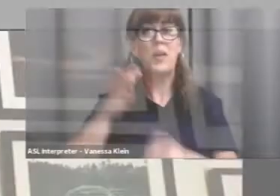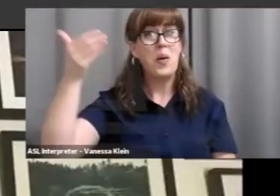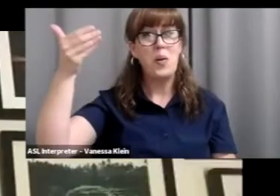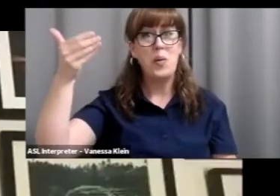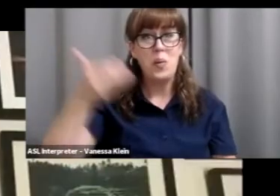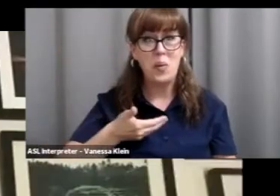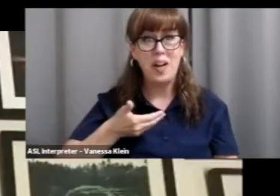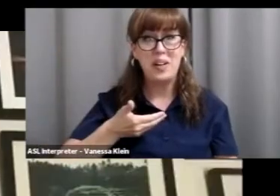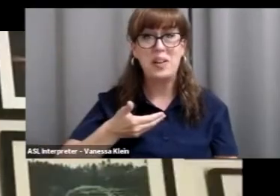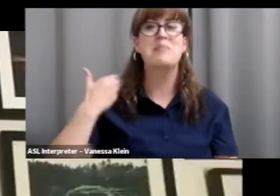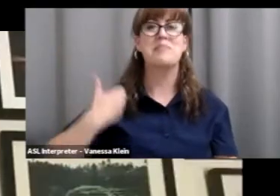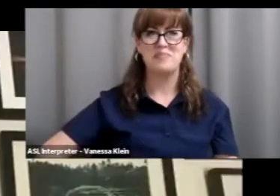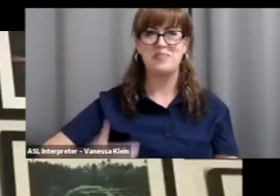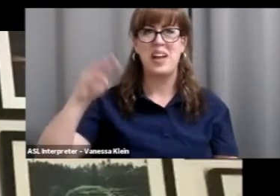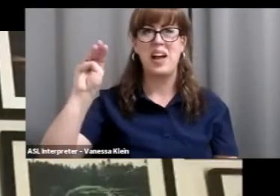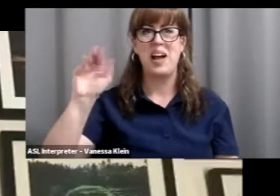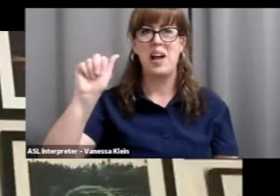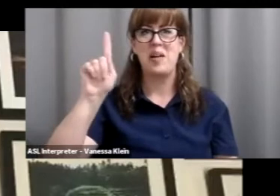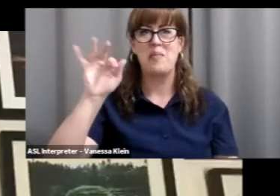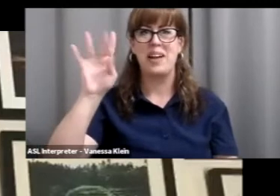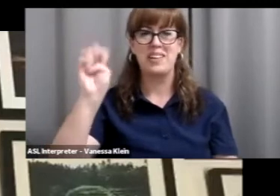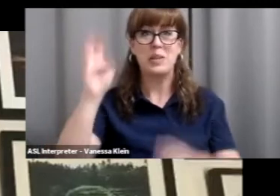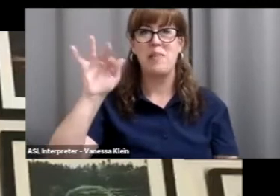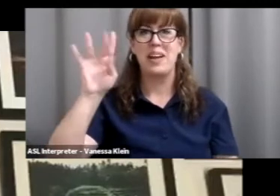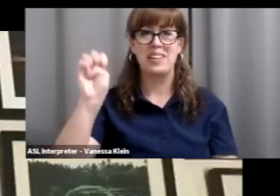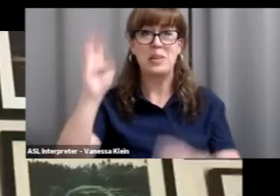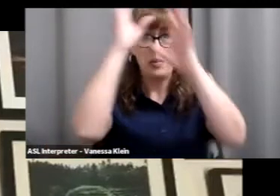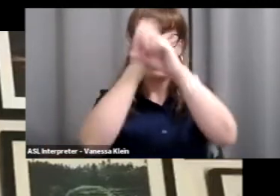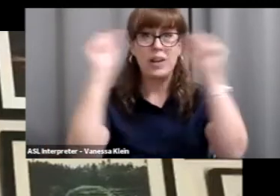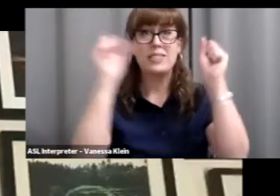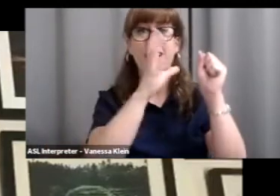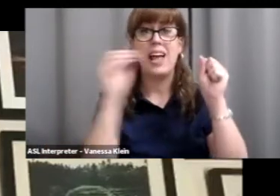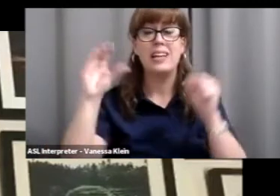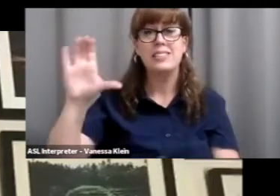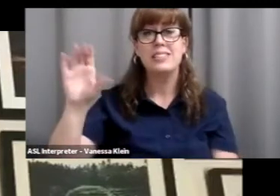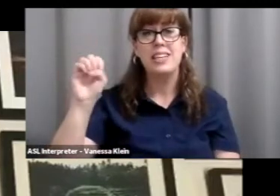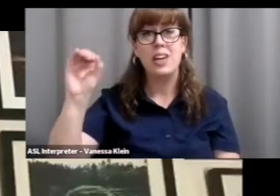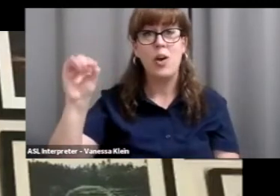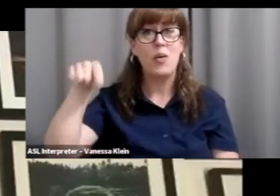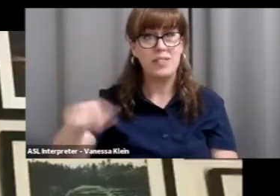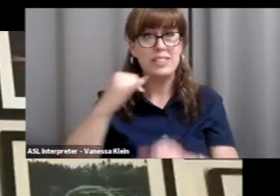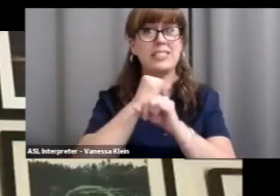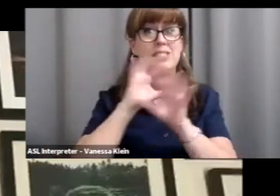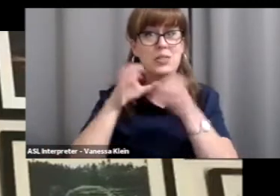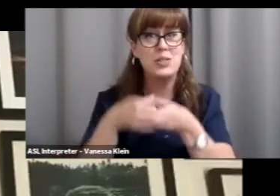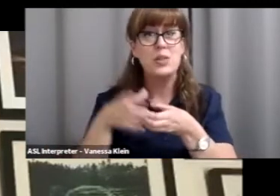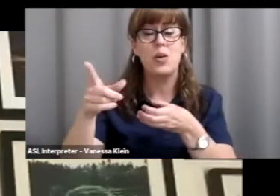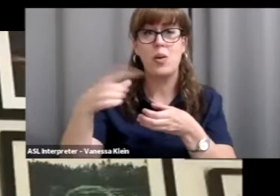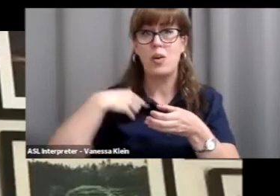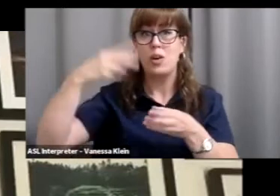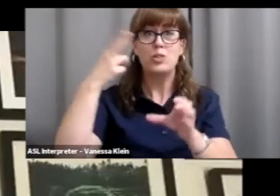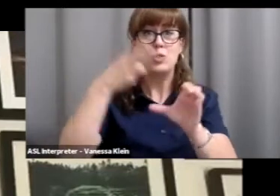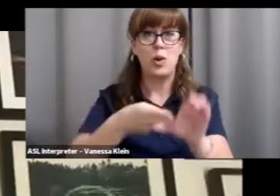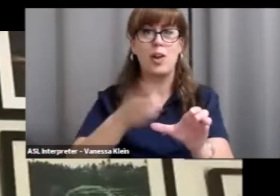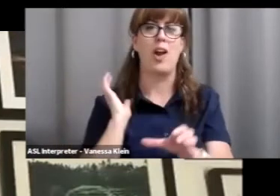Welcome. I'm Madeline DiNono, President and CEO of the Institute. Joining me today is our esteemed